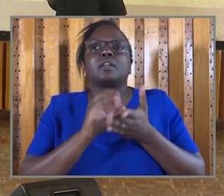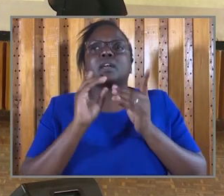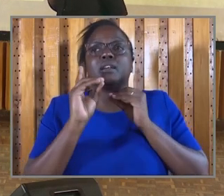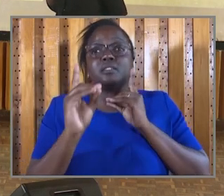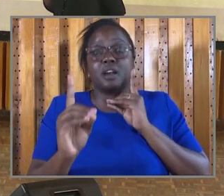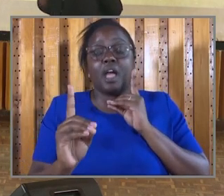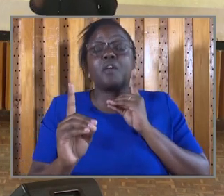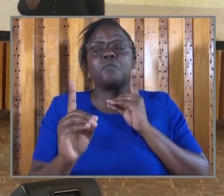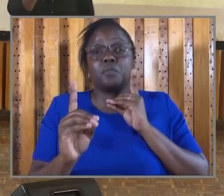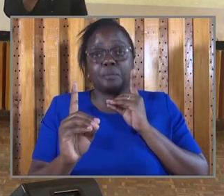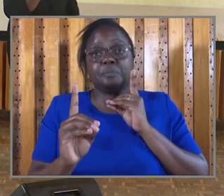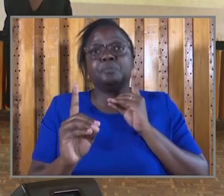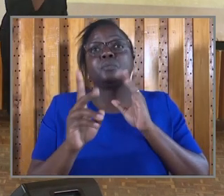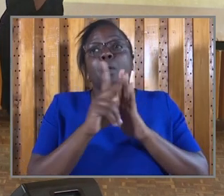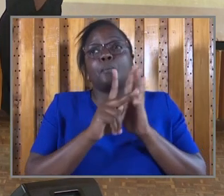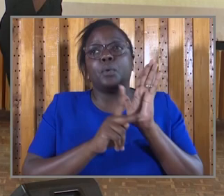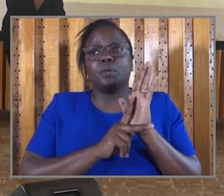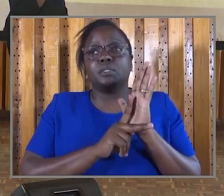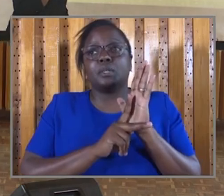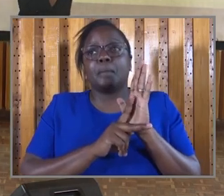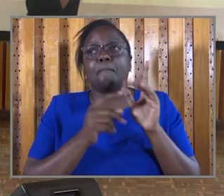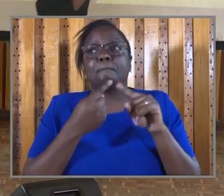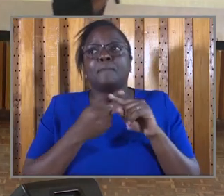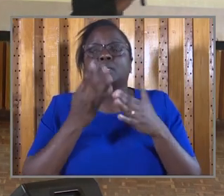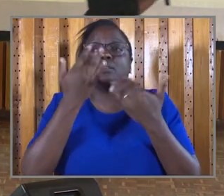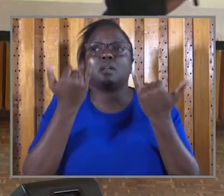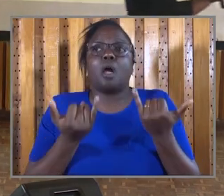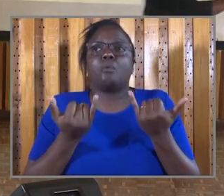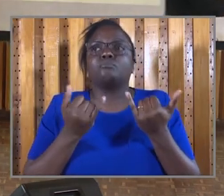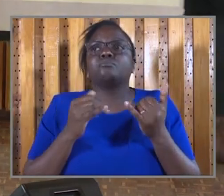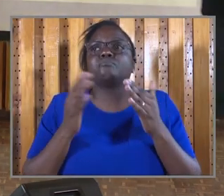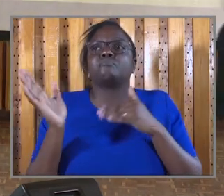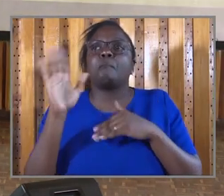answer, but over to Mr. Orindi. I thank you then.